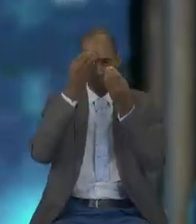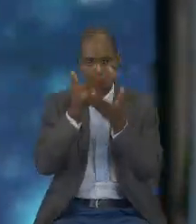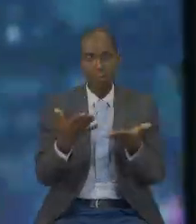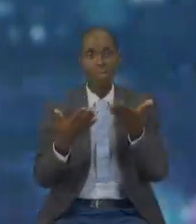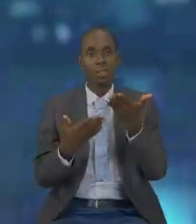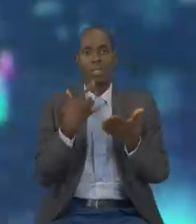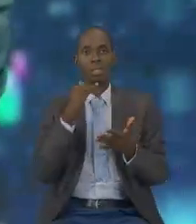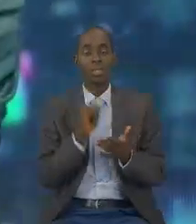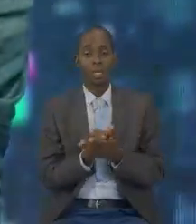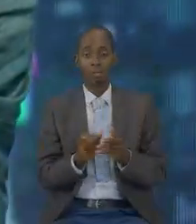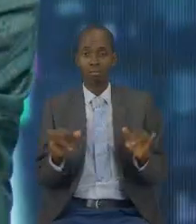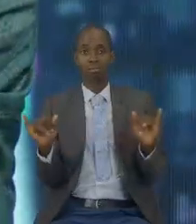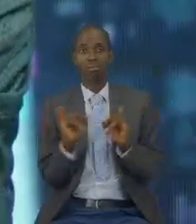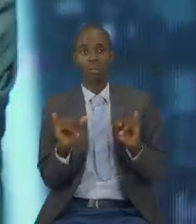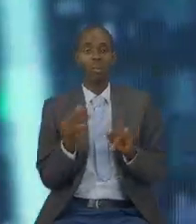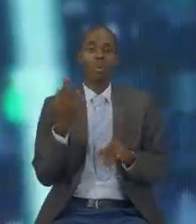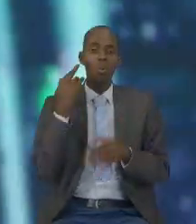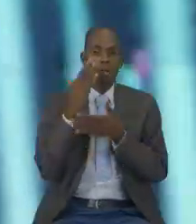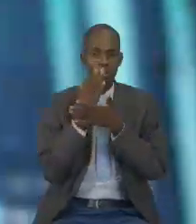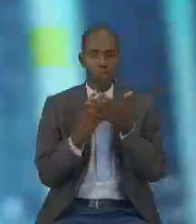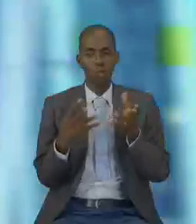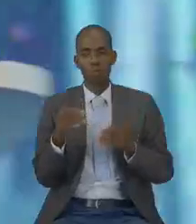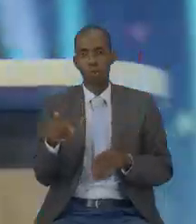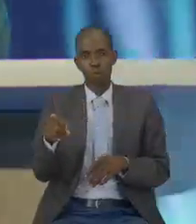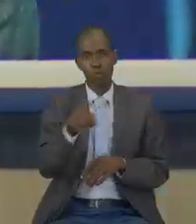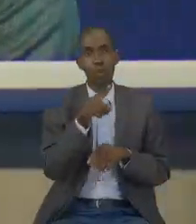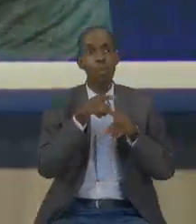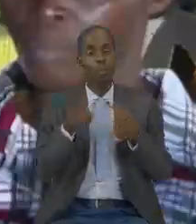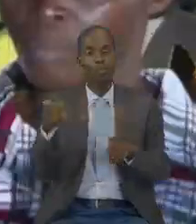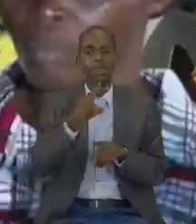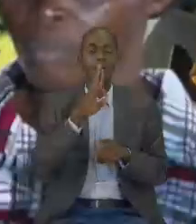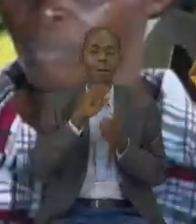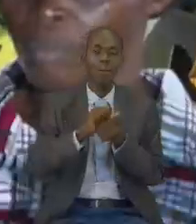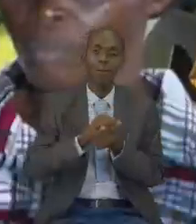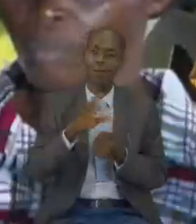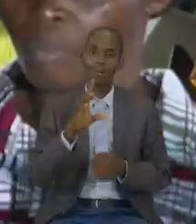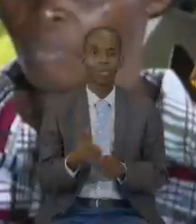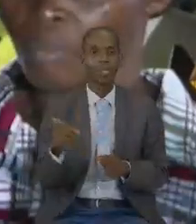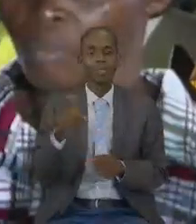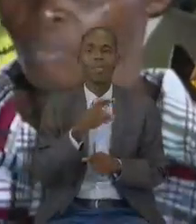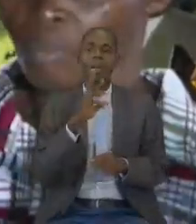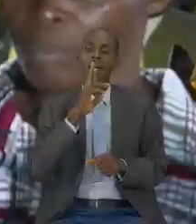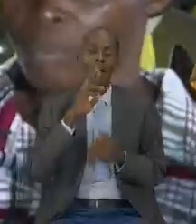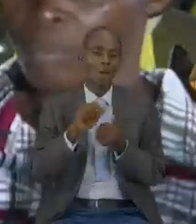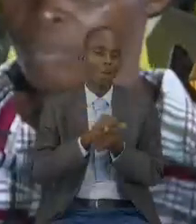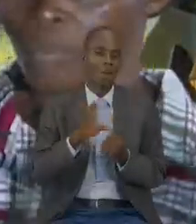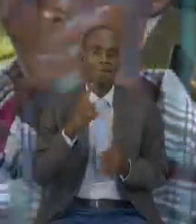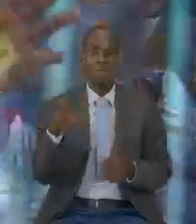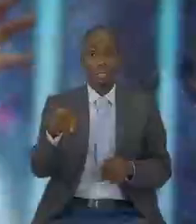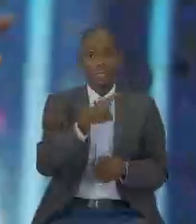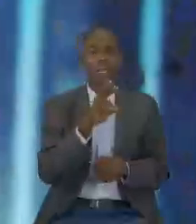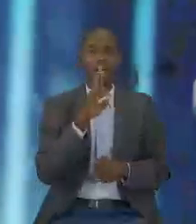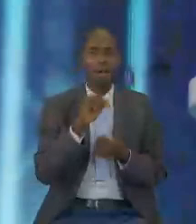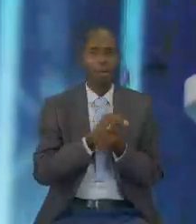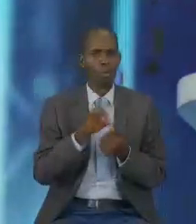such were some of you, but ye are washed, but ye are washed, but ye are washed.